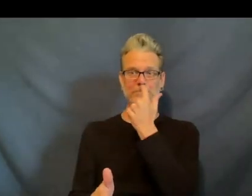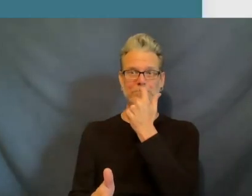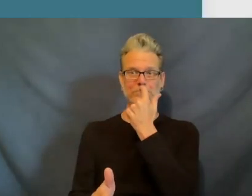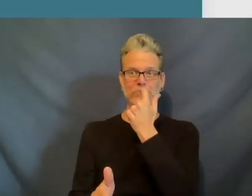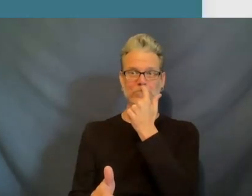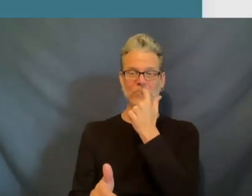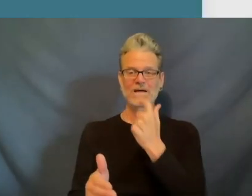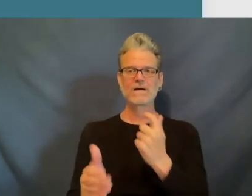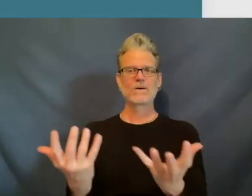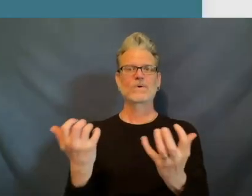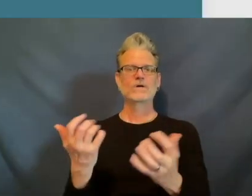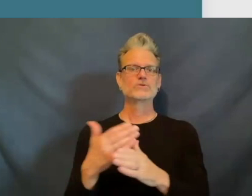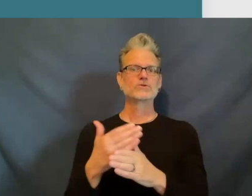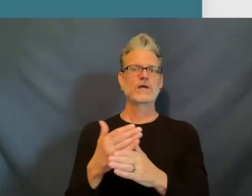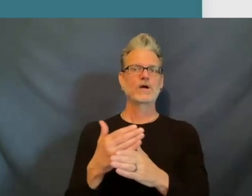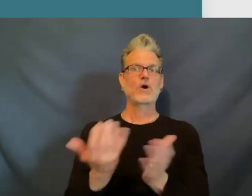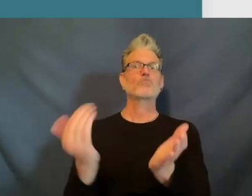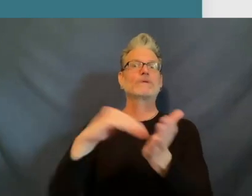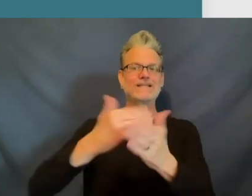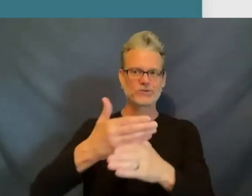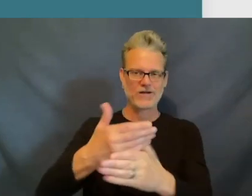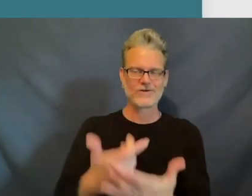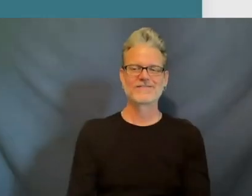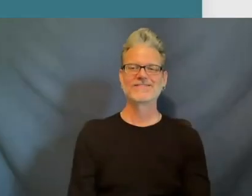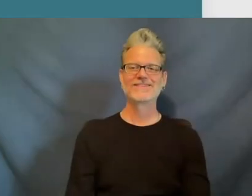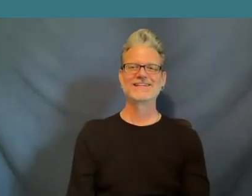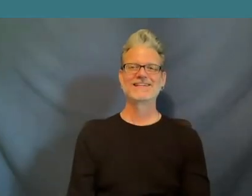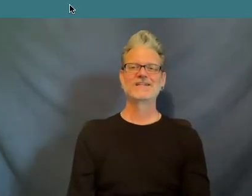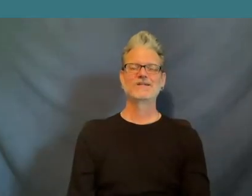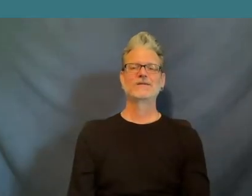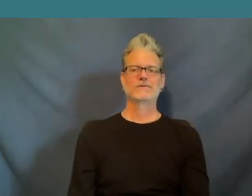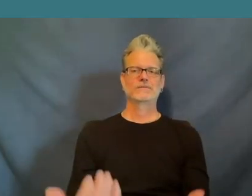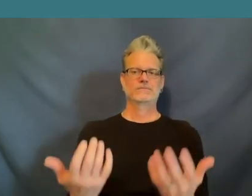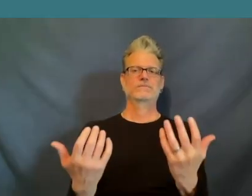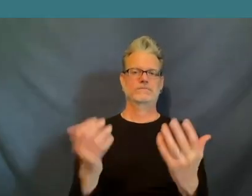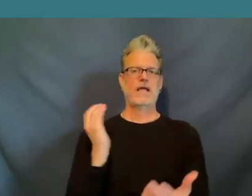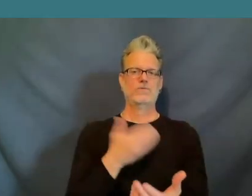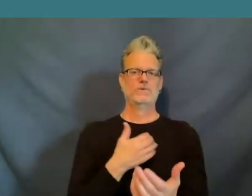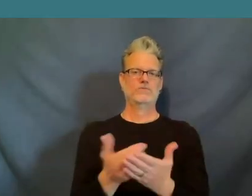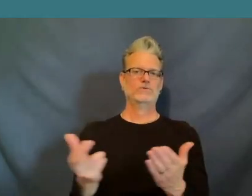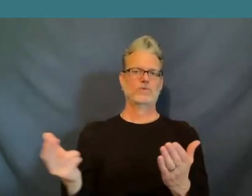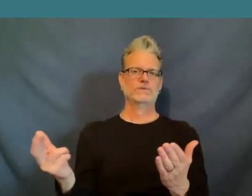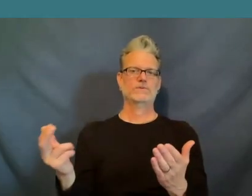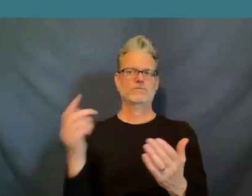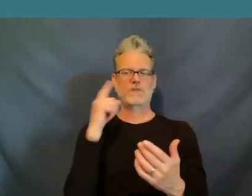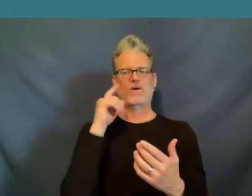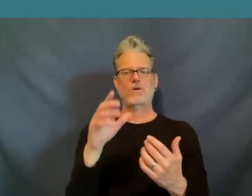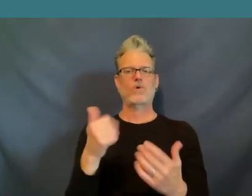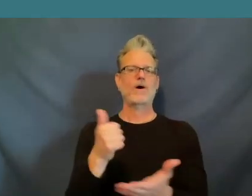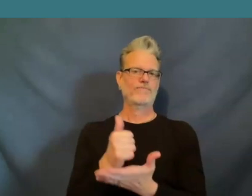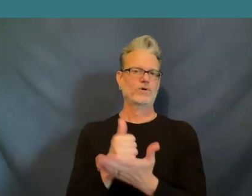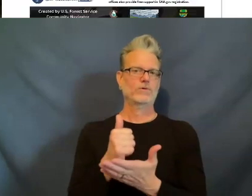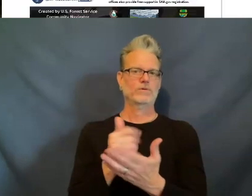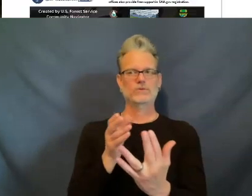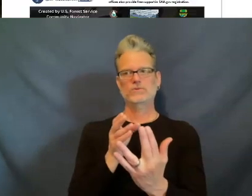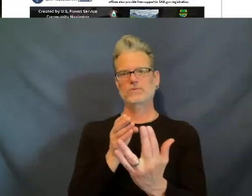wanted to reshare some of the resources that we found really helpful in navigating this